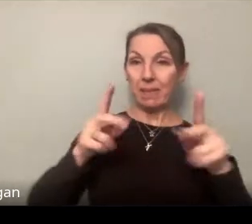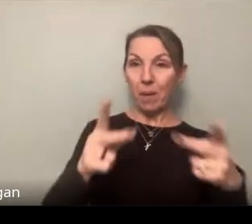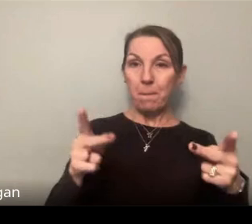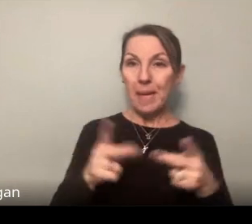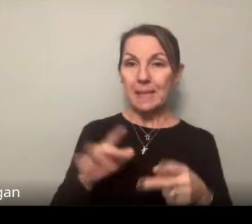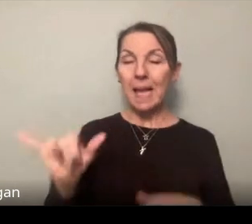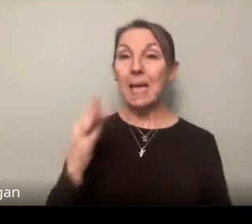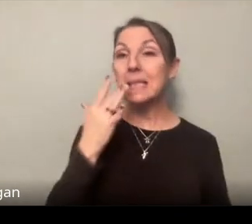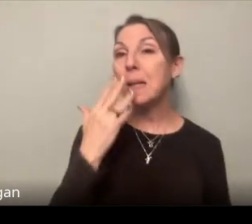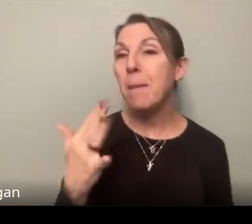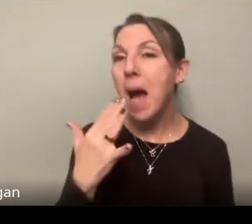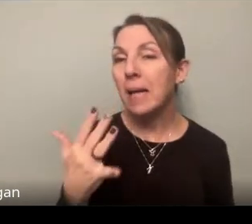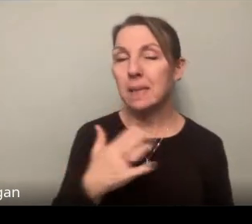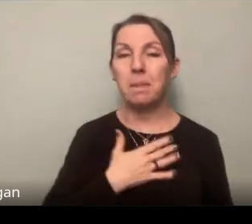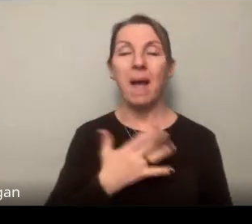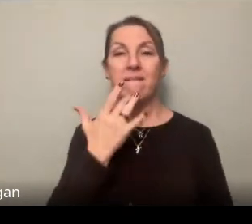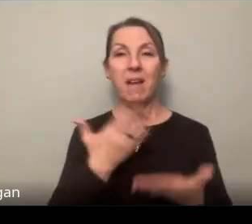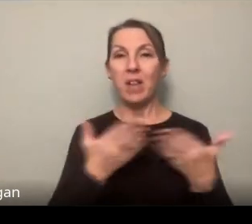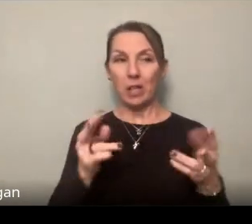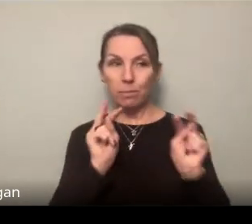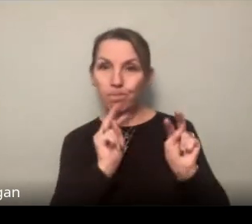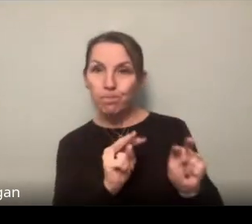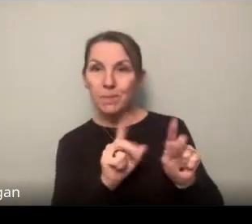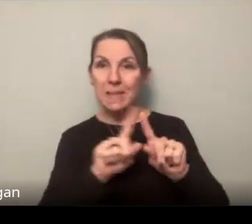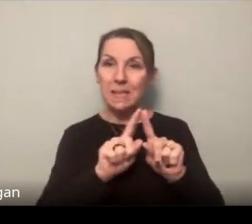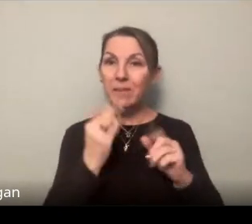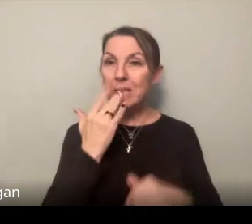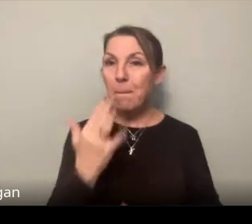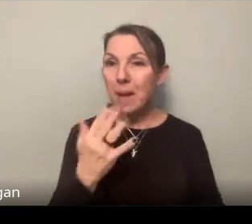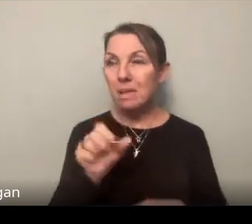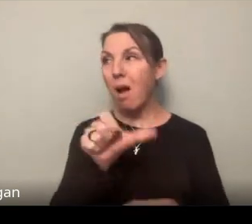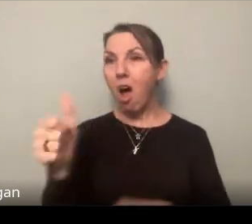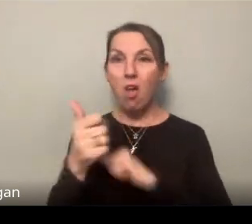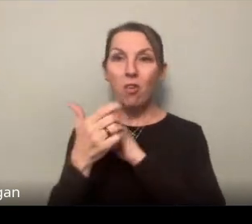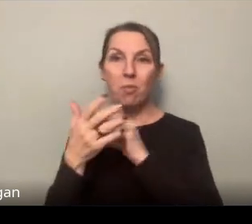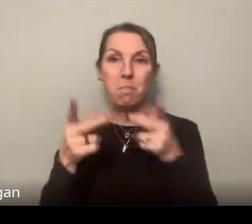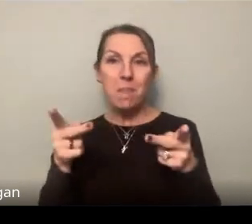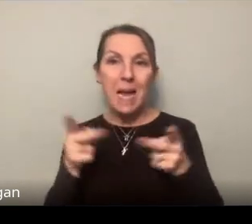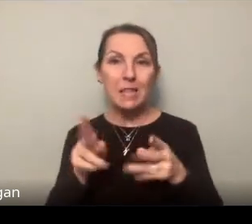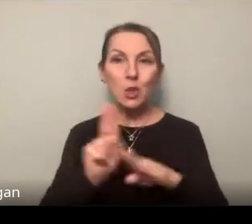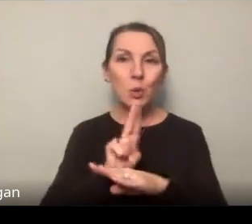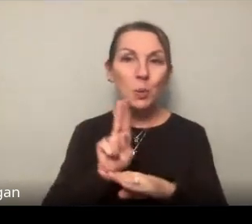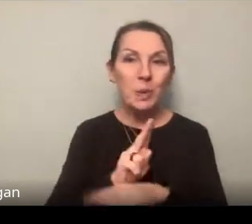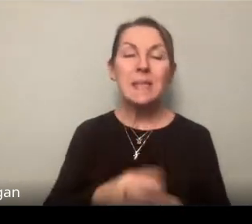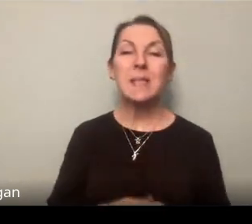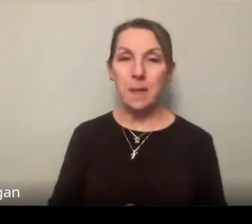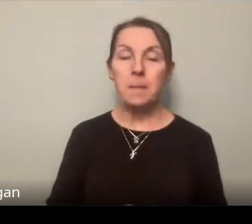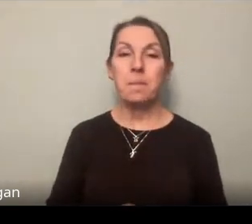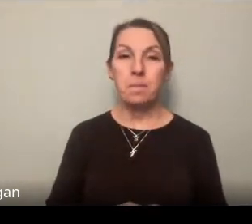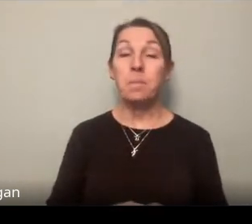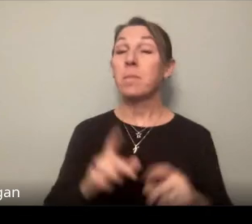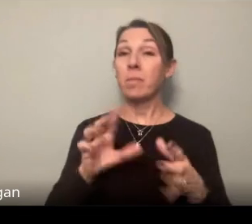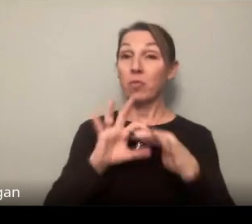places like spices. That's like my favorite thing to look at. It's like the different spices that other communities use. But